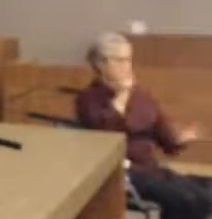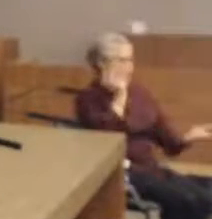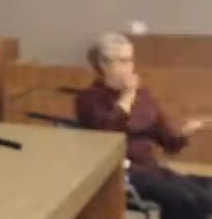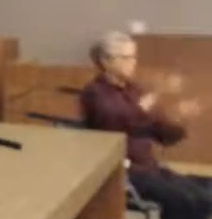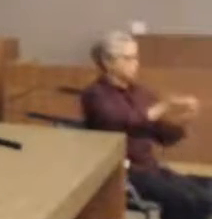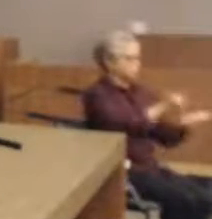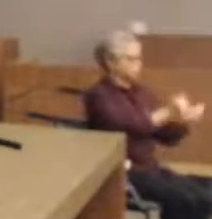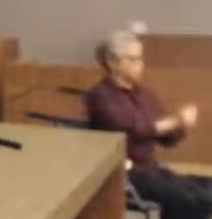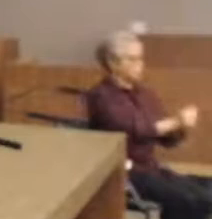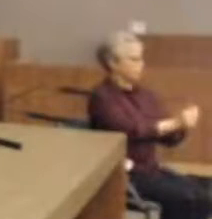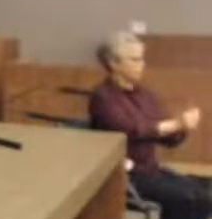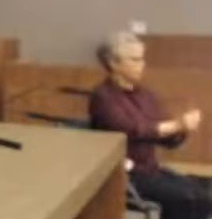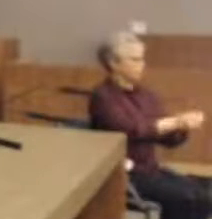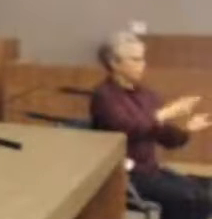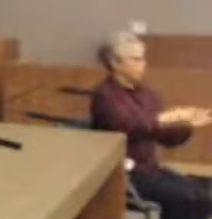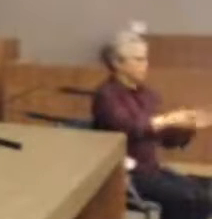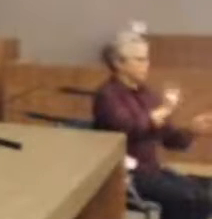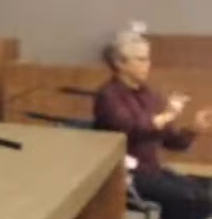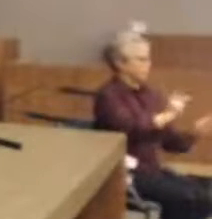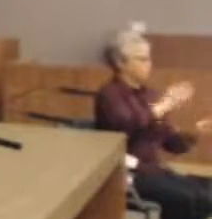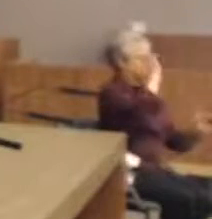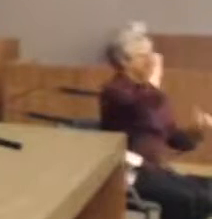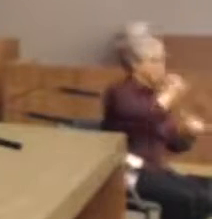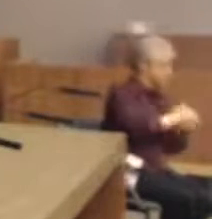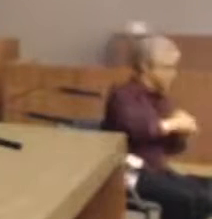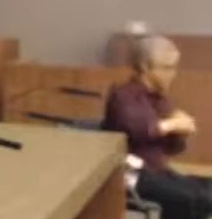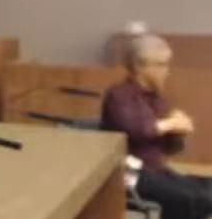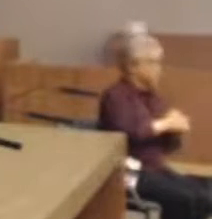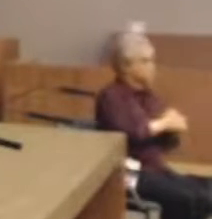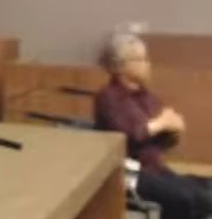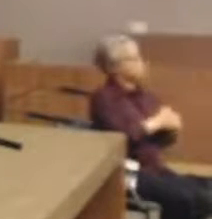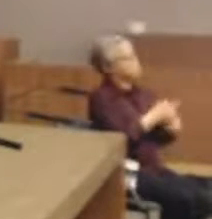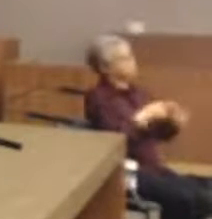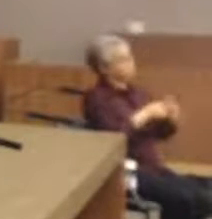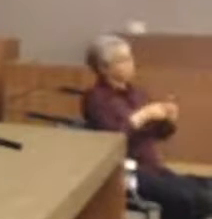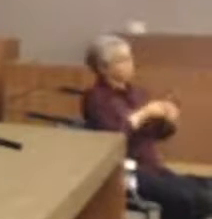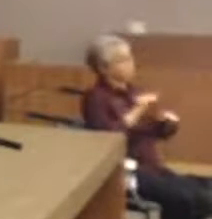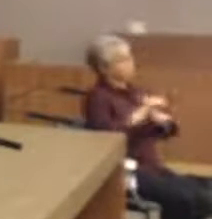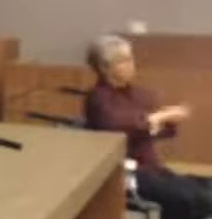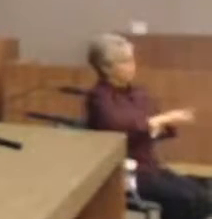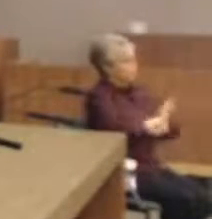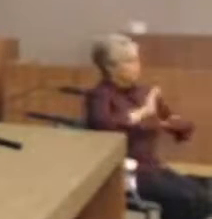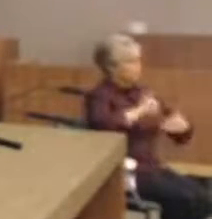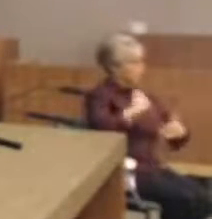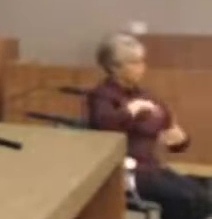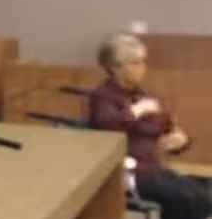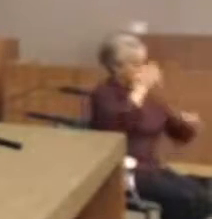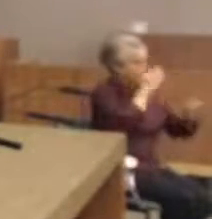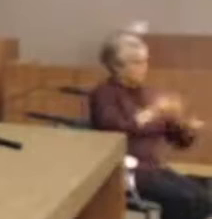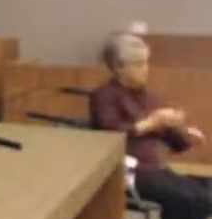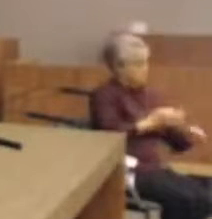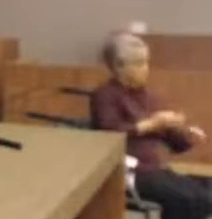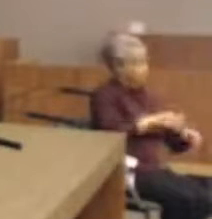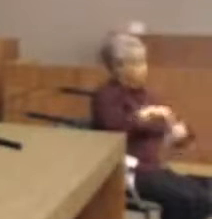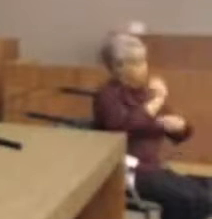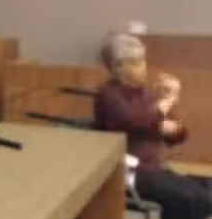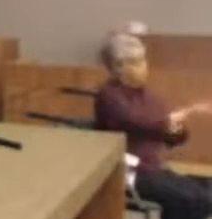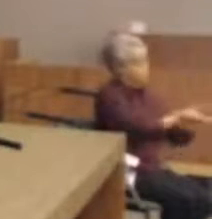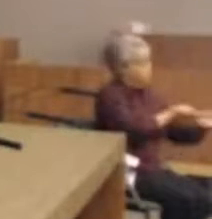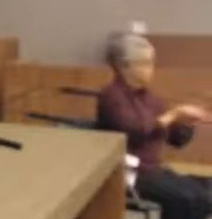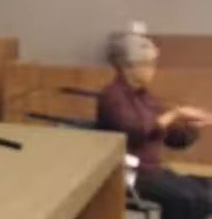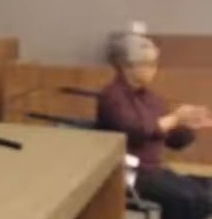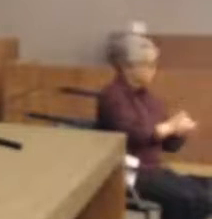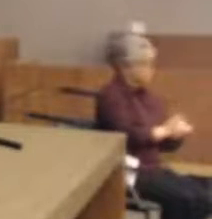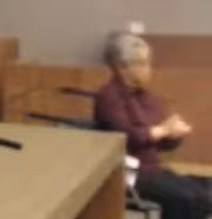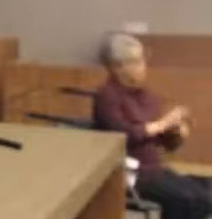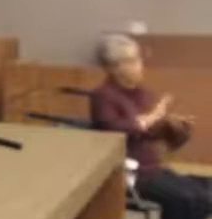of ways. We're making judgments given what we're going to provide them in services, what we're going to give them in compensation, what we're going to do for them in the case, whether or not we think they're